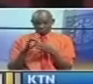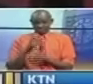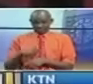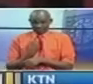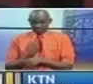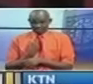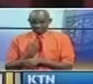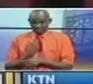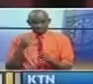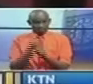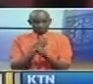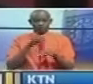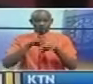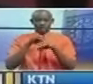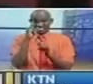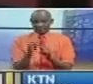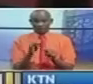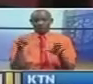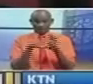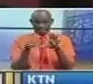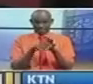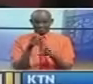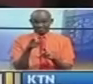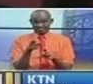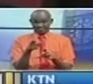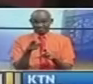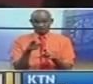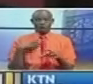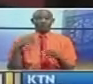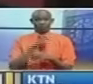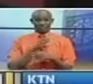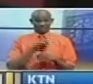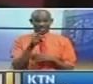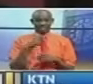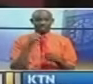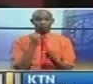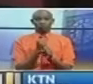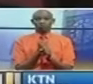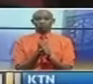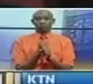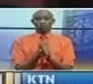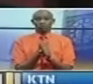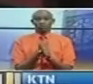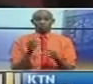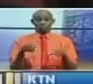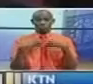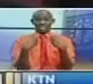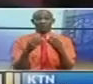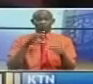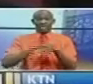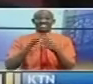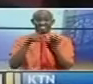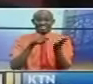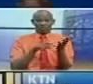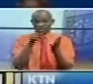not something that you can call an individual member of the commission over to just get instructions